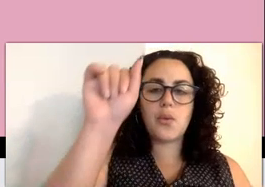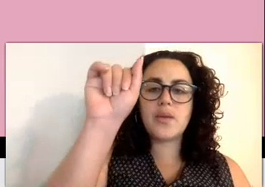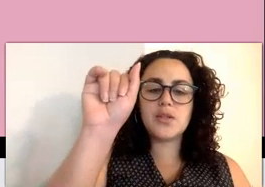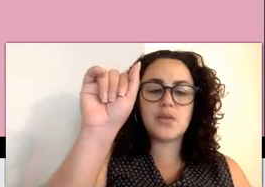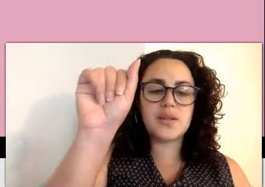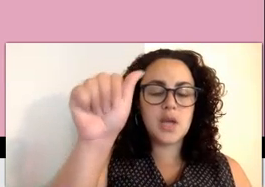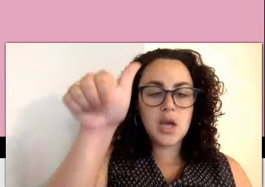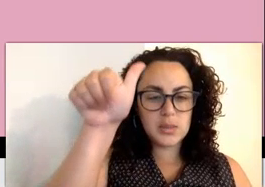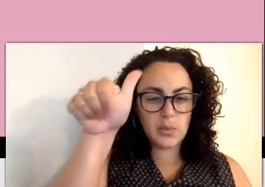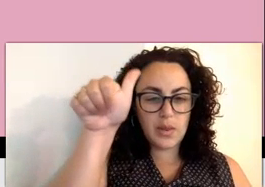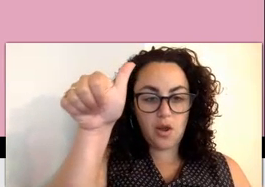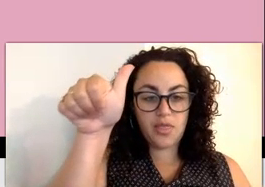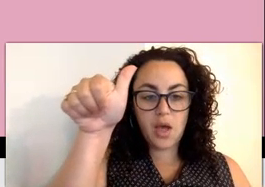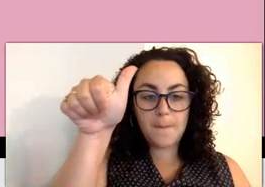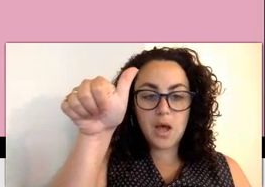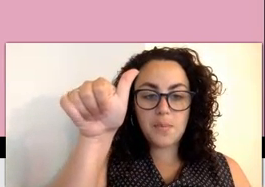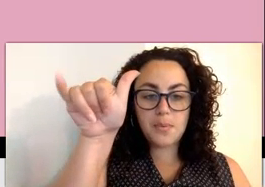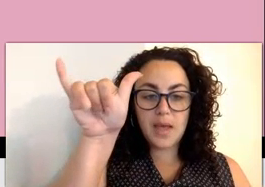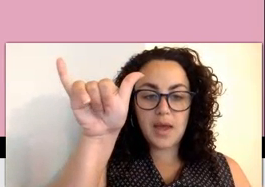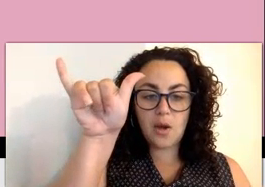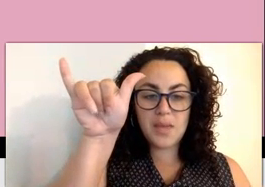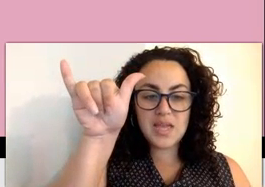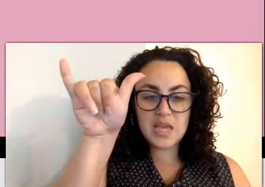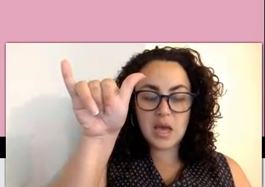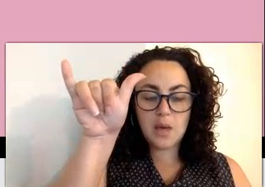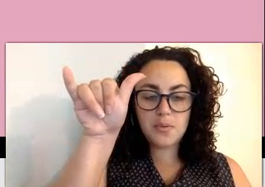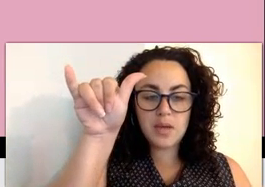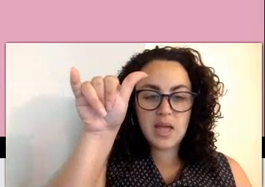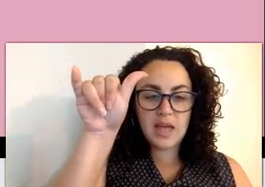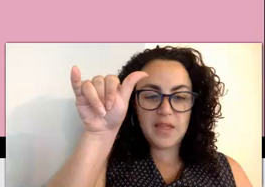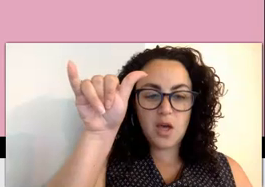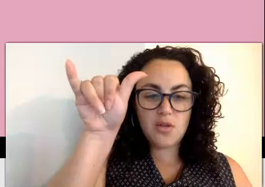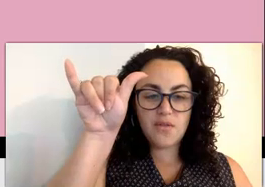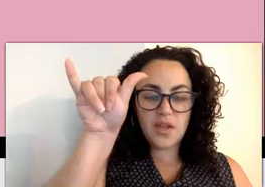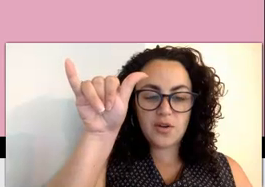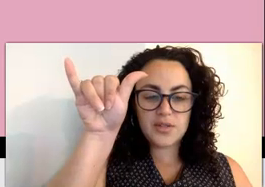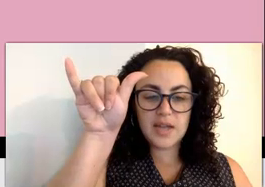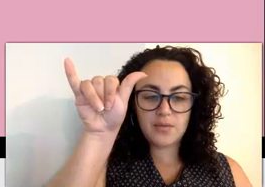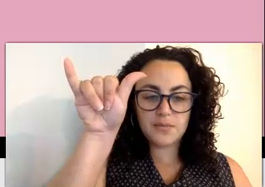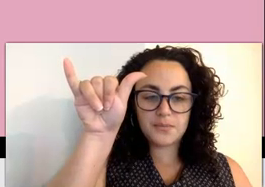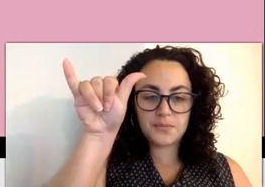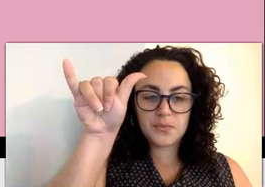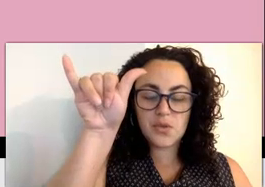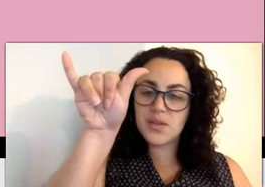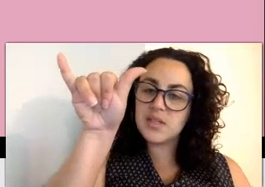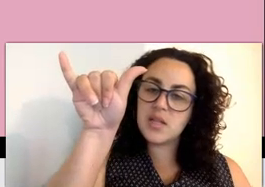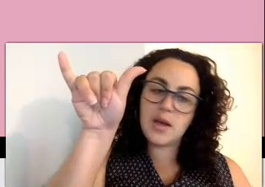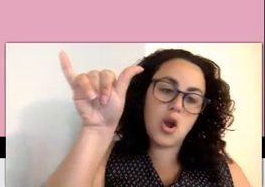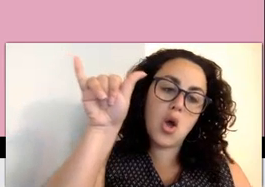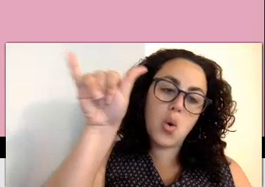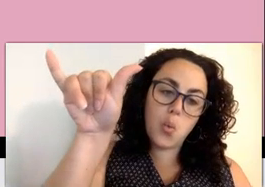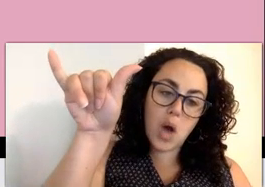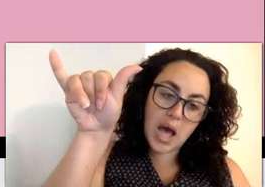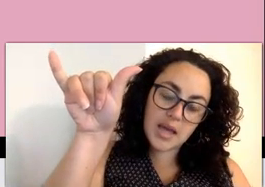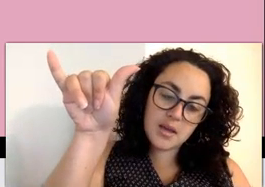So the way we do this is with our thumb up and our pinky up and the other fingers down. So this is the